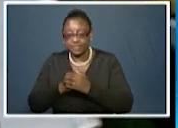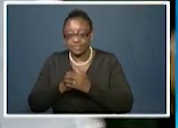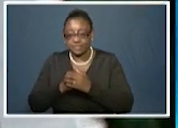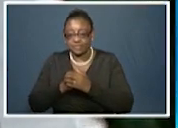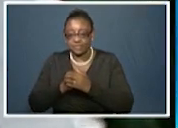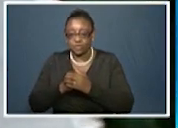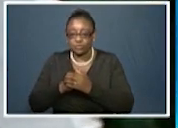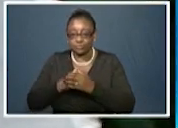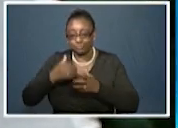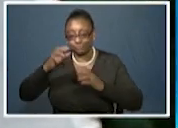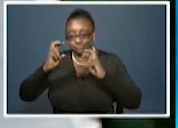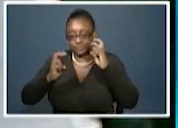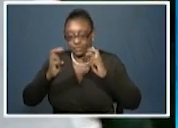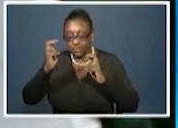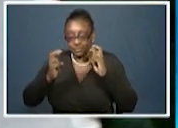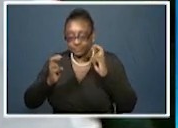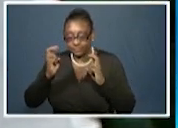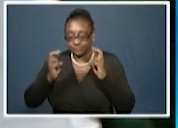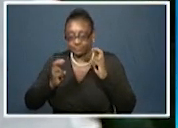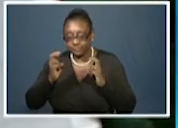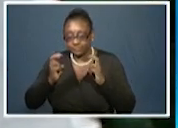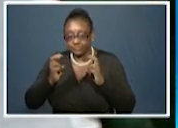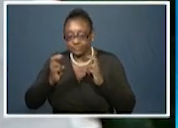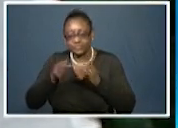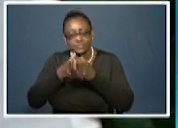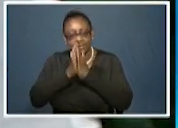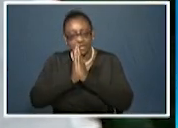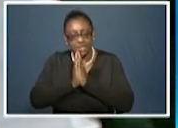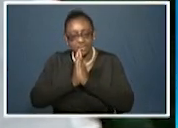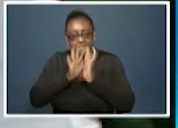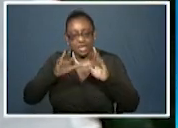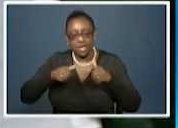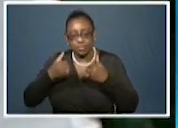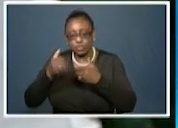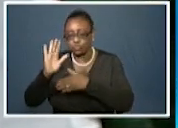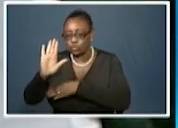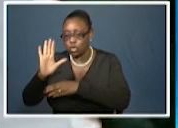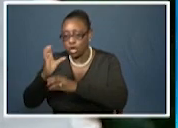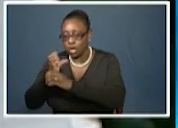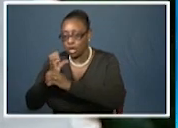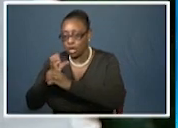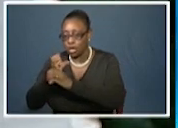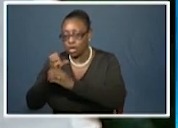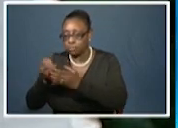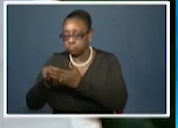analogy, if someone asks, how much did your car cost?